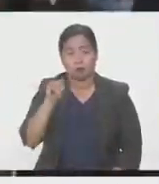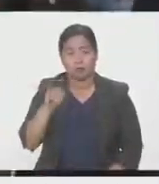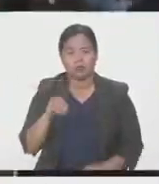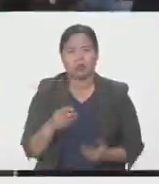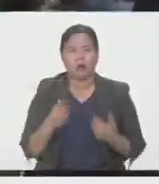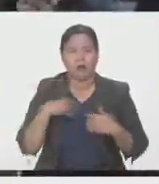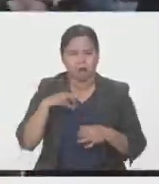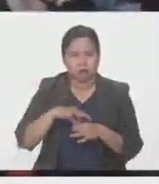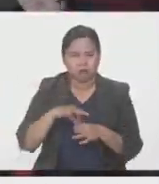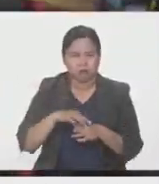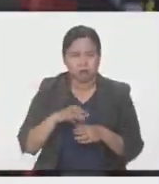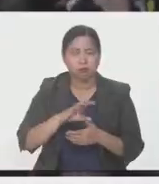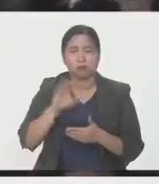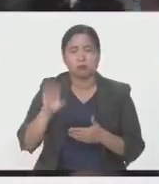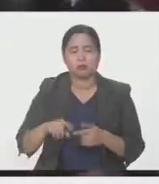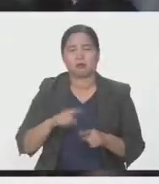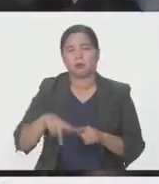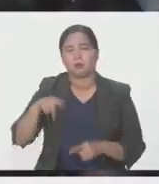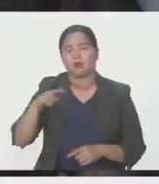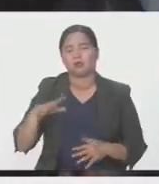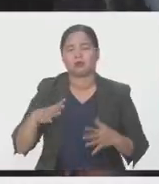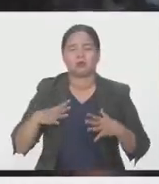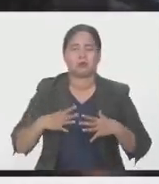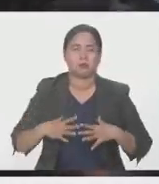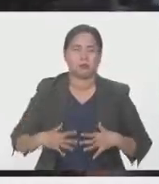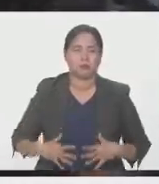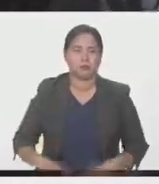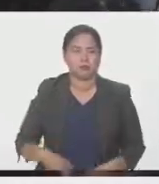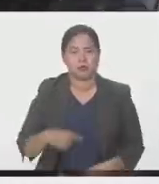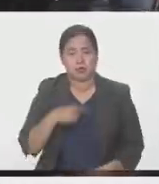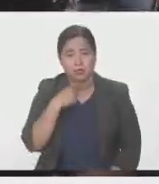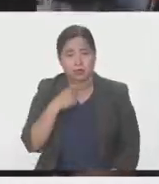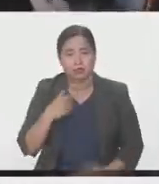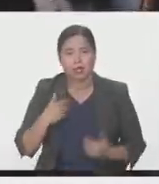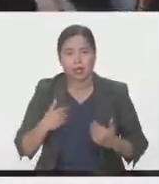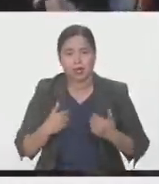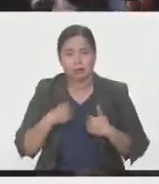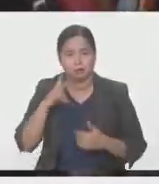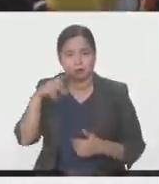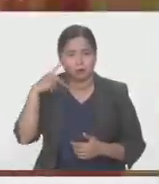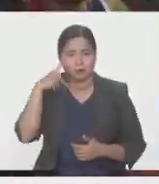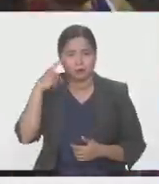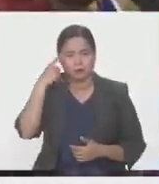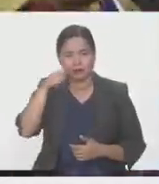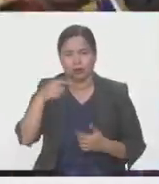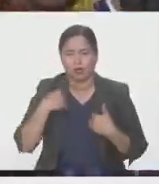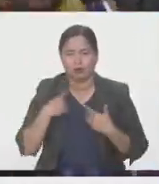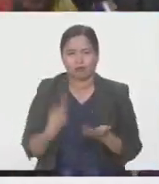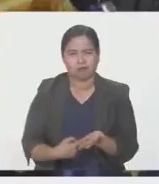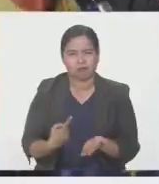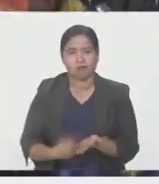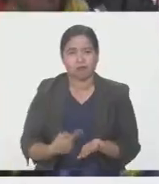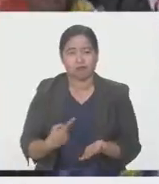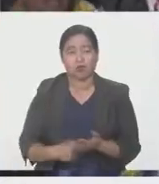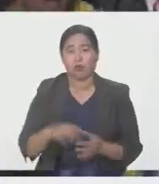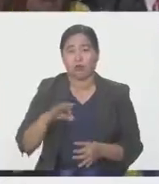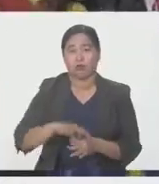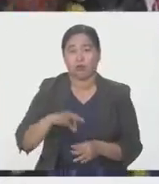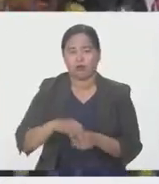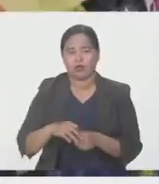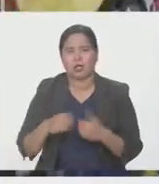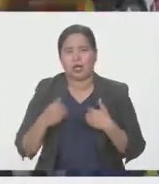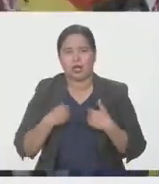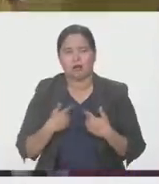come as a relief for the Prime Minister, Pedro Sánchez, who has staked his political future on the concession. The vote was held